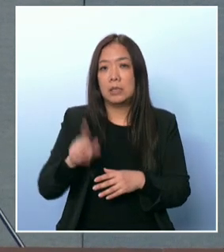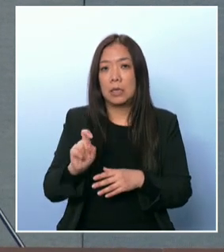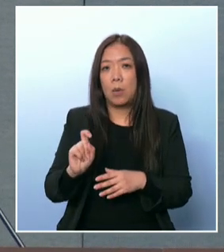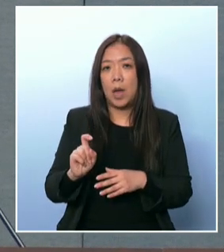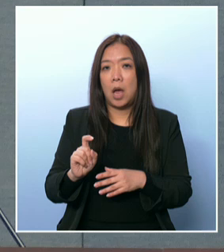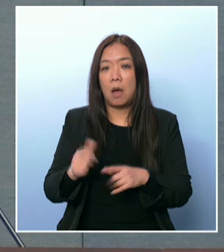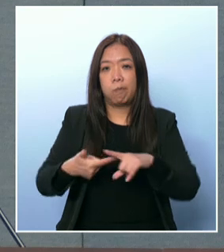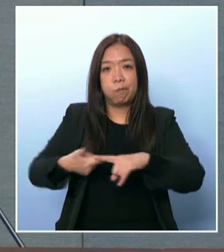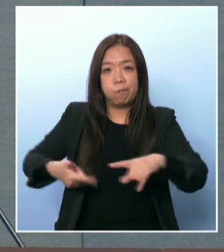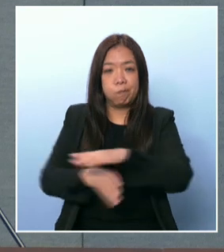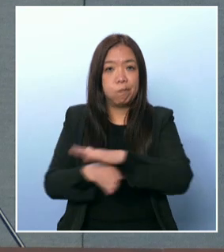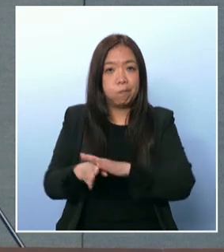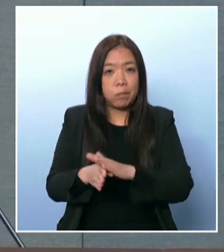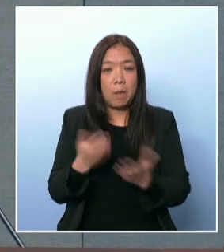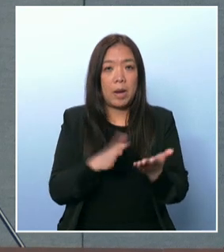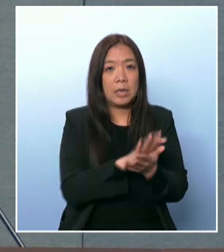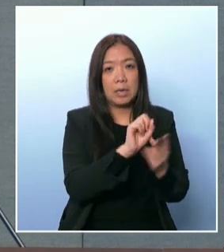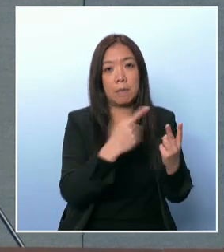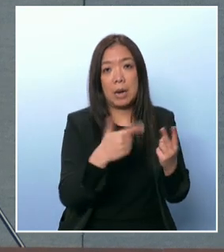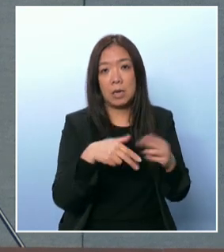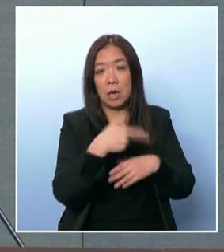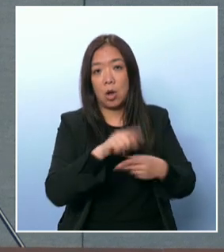$25,700. Now, for our project, it is